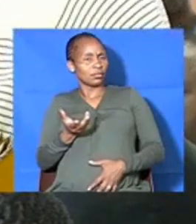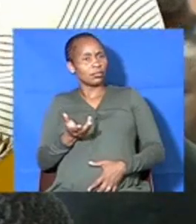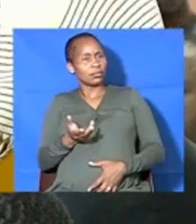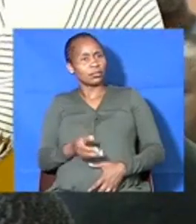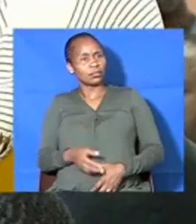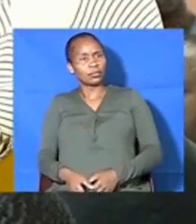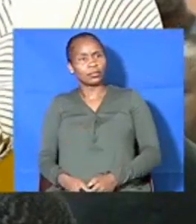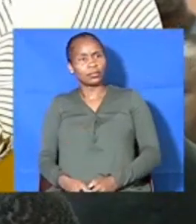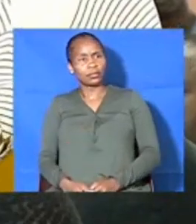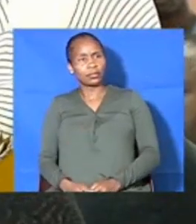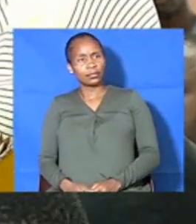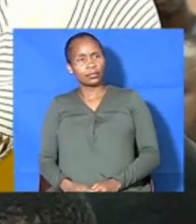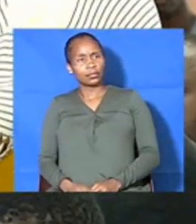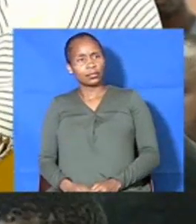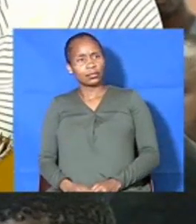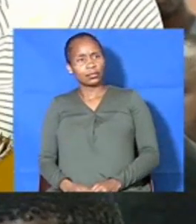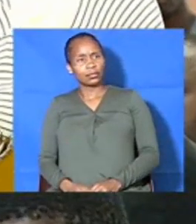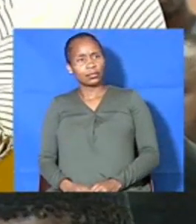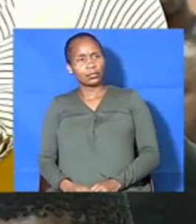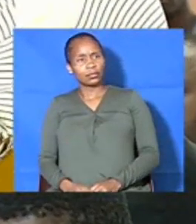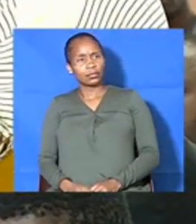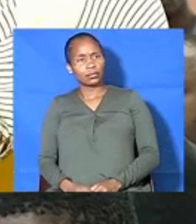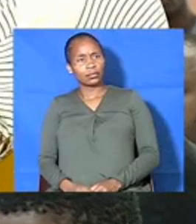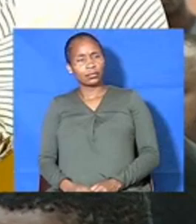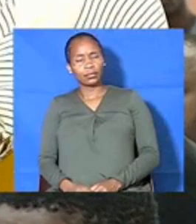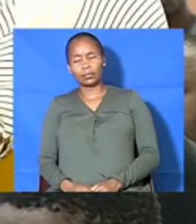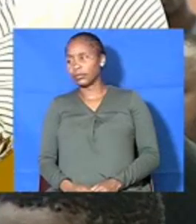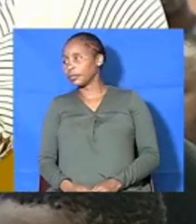That's true. When you work there in the consulting rooms,